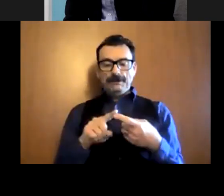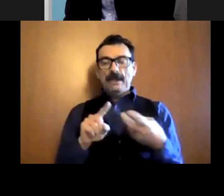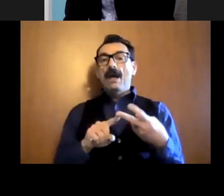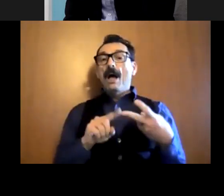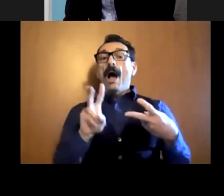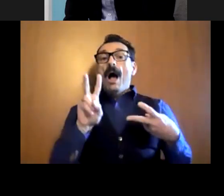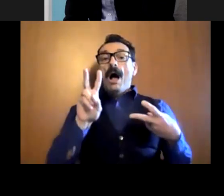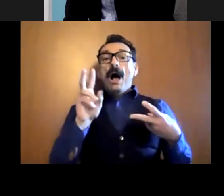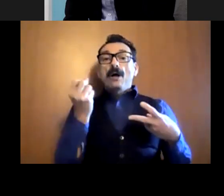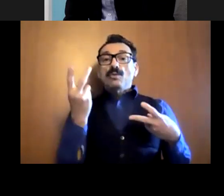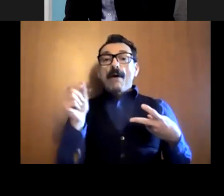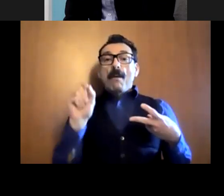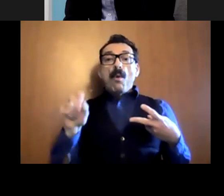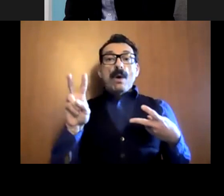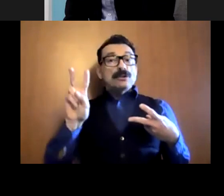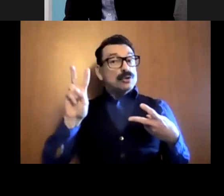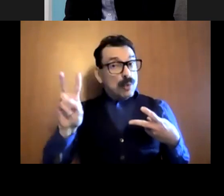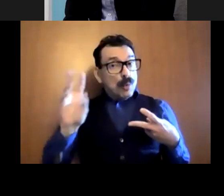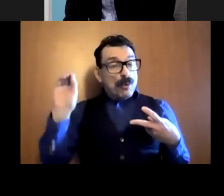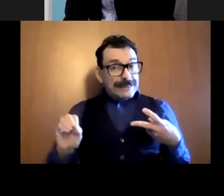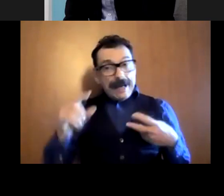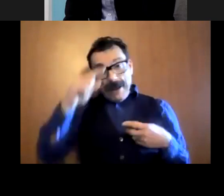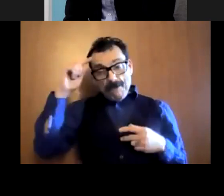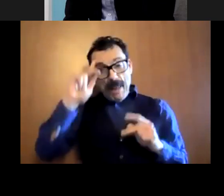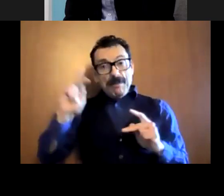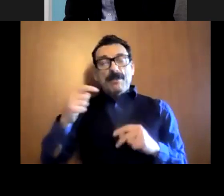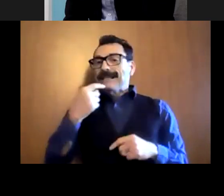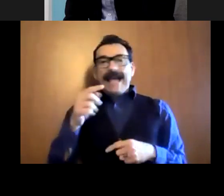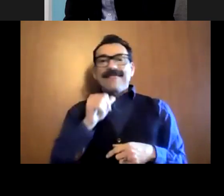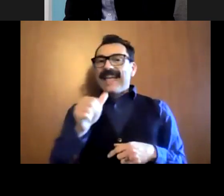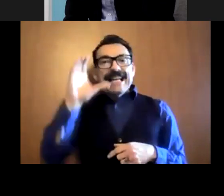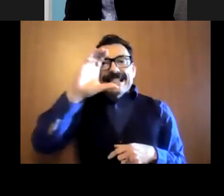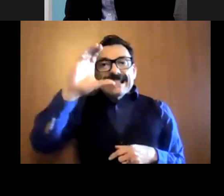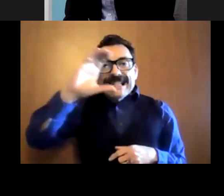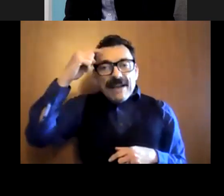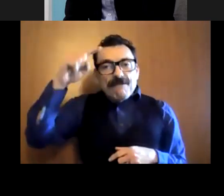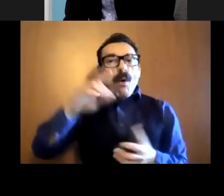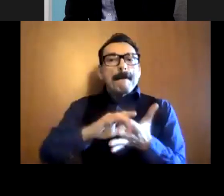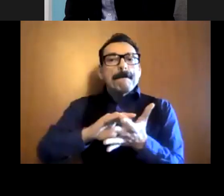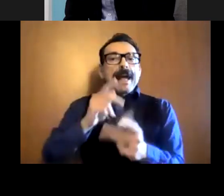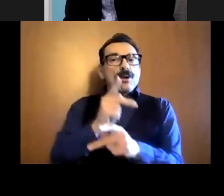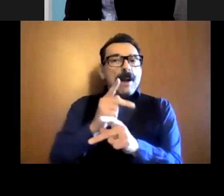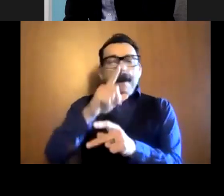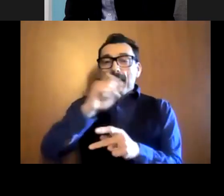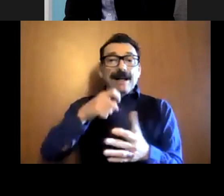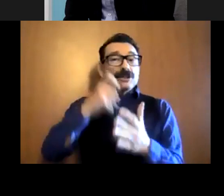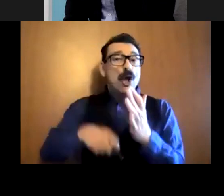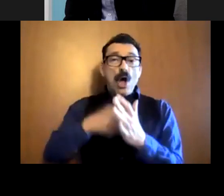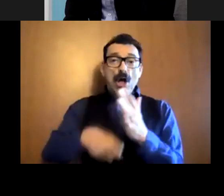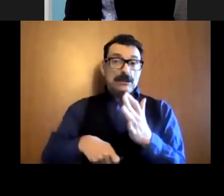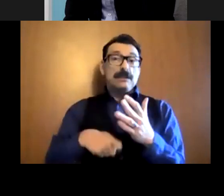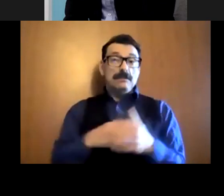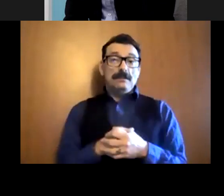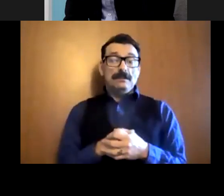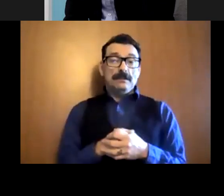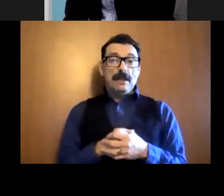12.2% of Blacks said that they didn't do that. They didn't seek out medical care from a provider in the last 12 months because of cost. For the